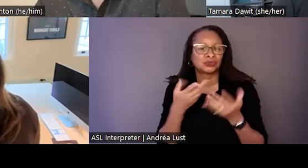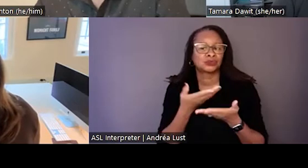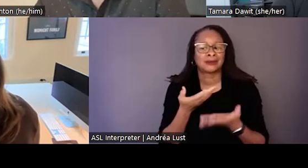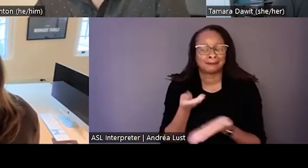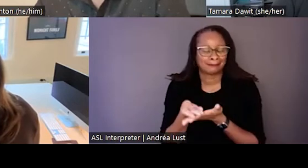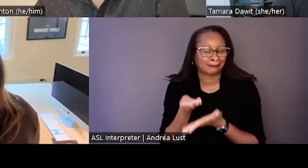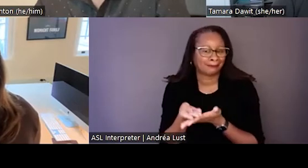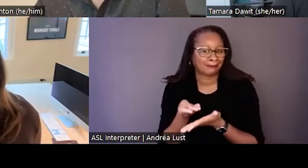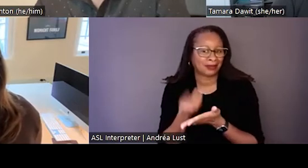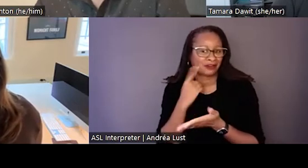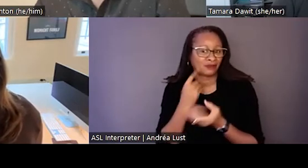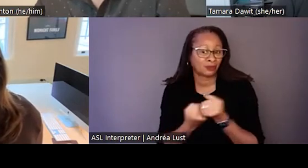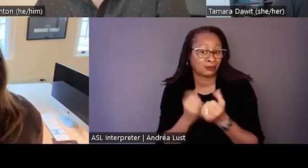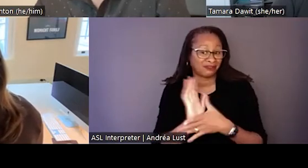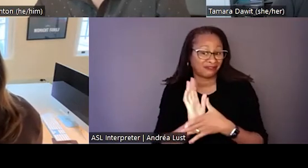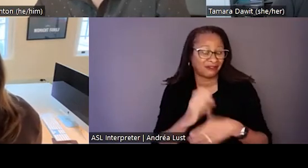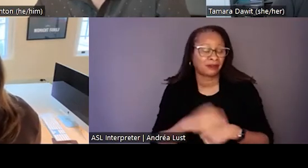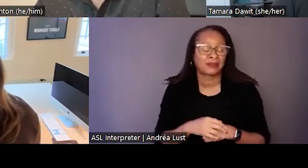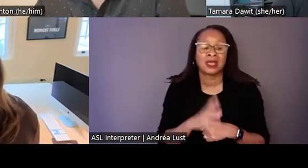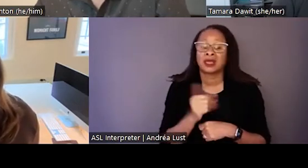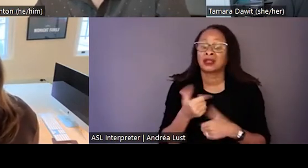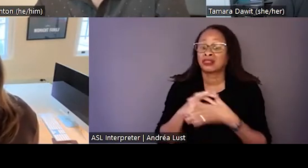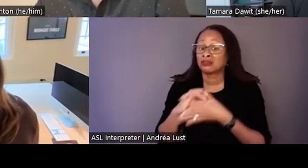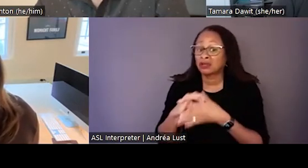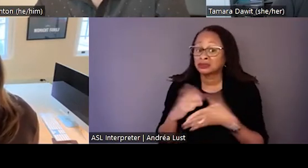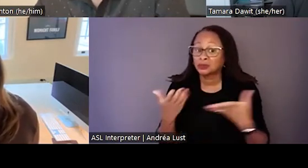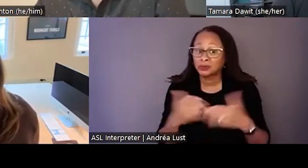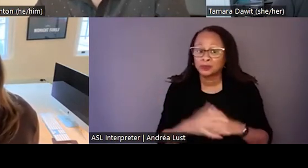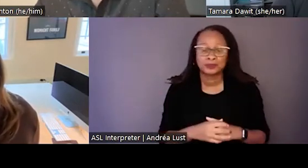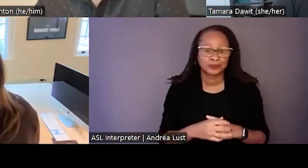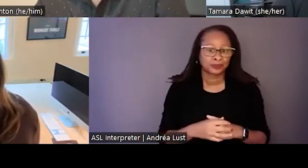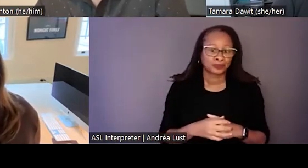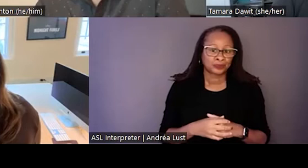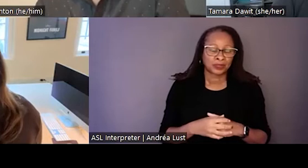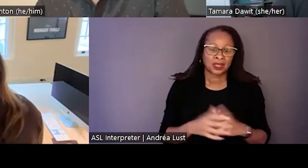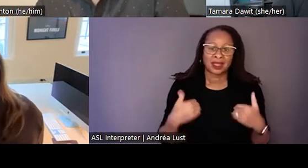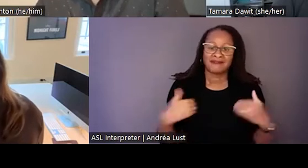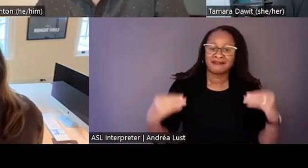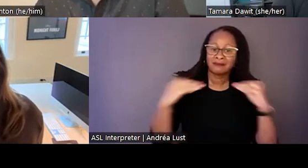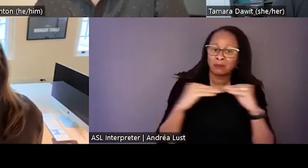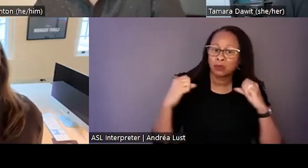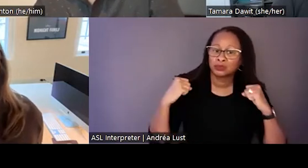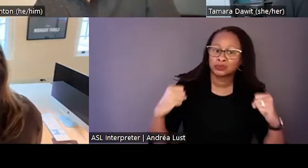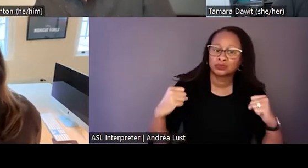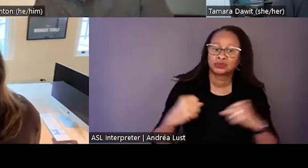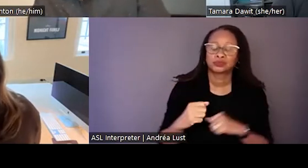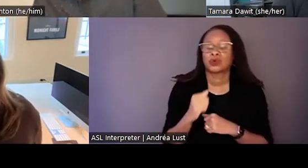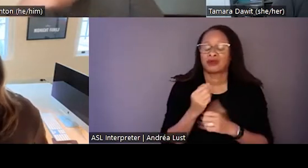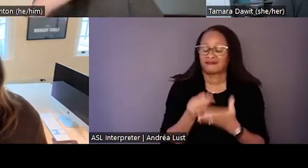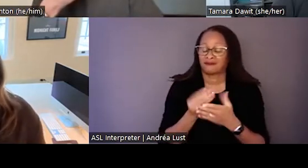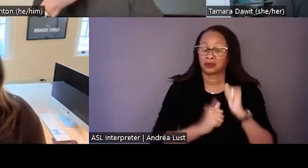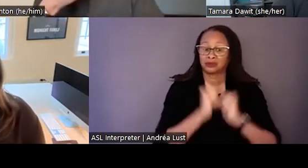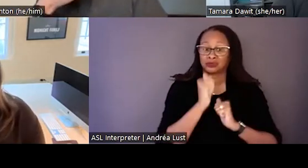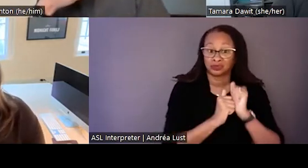funding, and other contexts that has like a more stronger funding